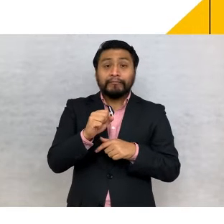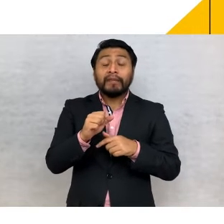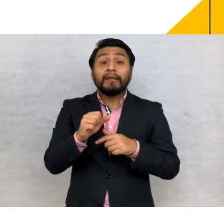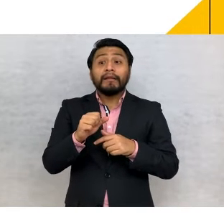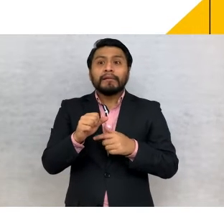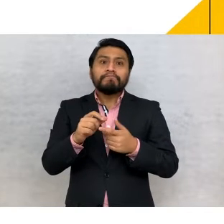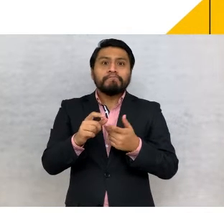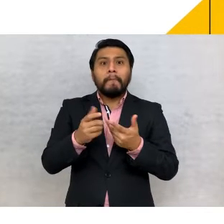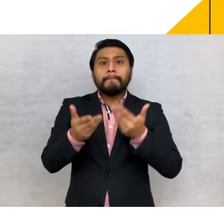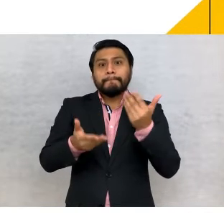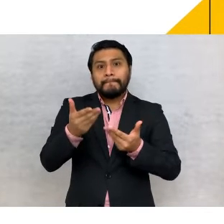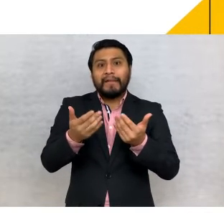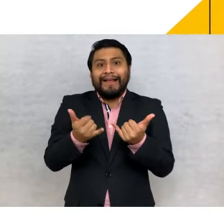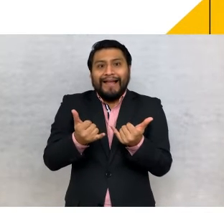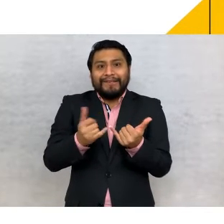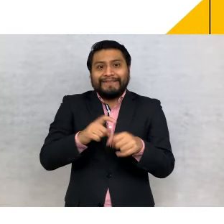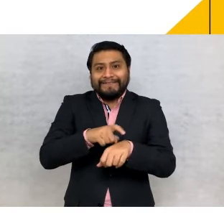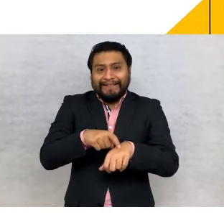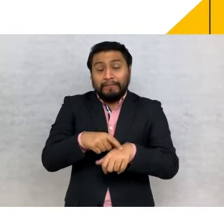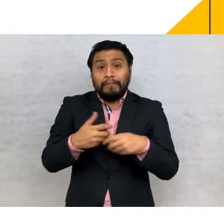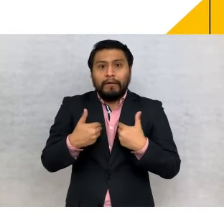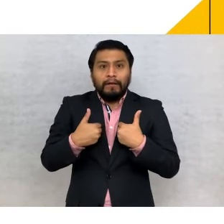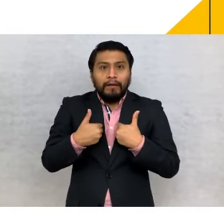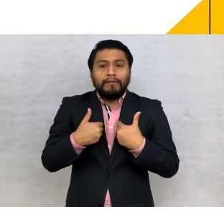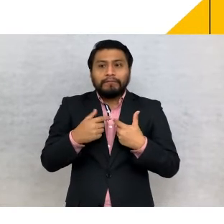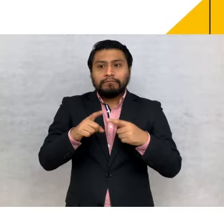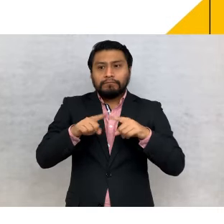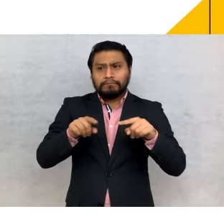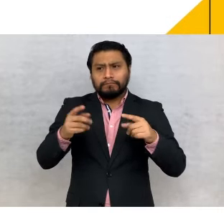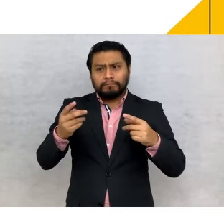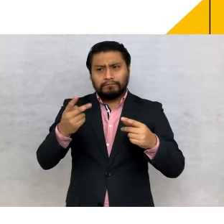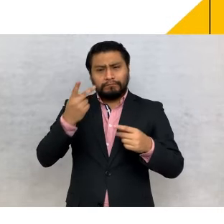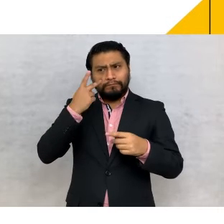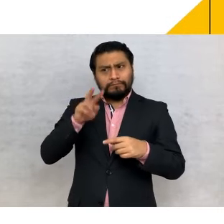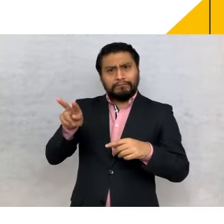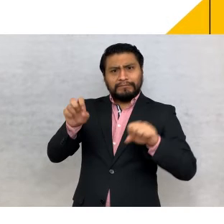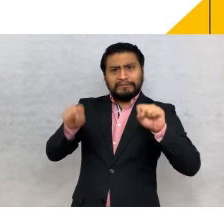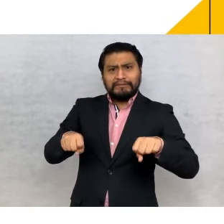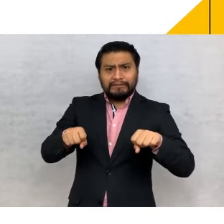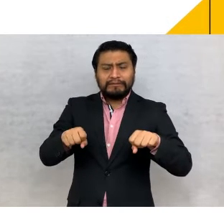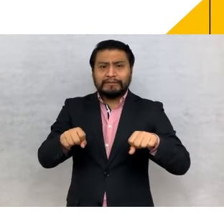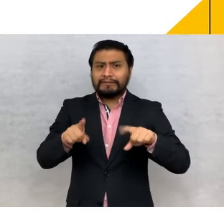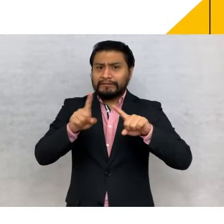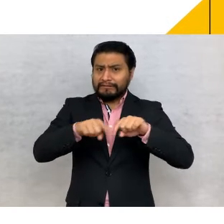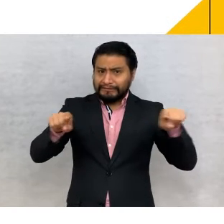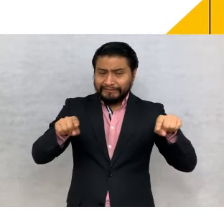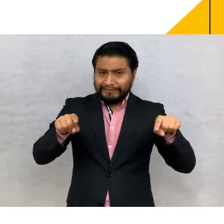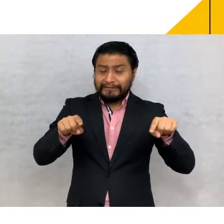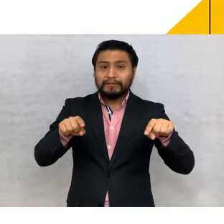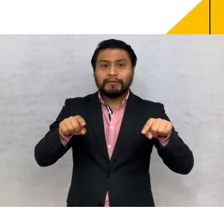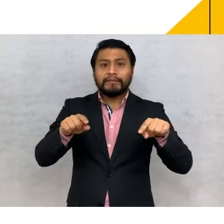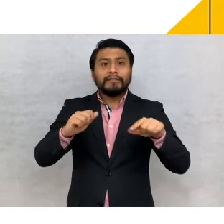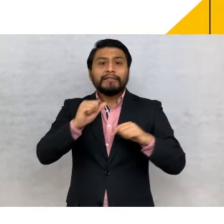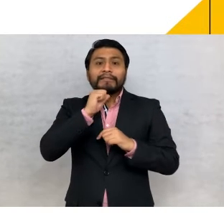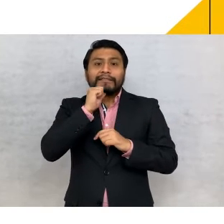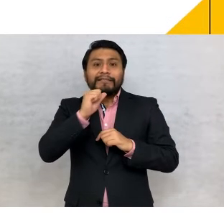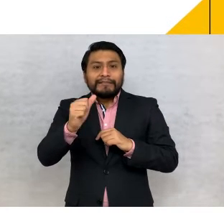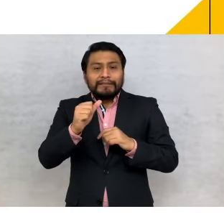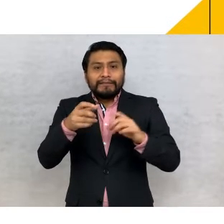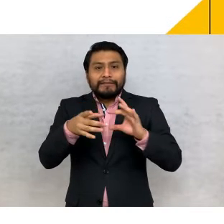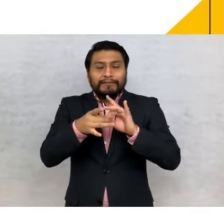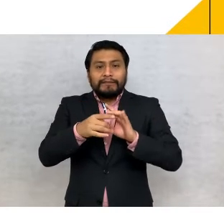the Argentine case, we find hybridizations, or what we might call impure formulations of